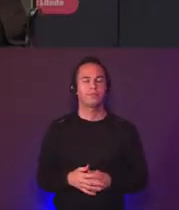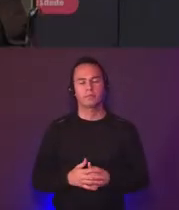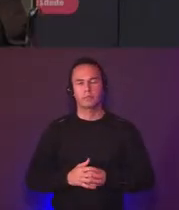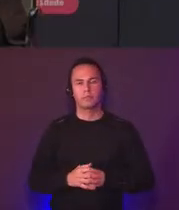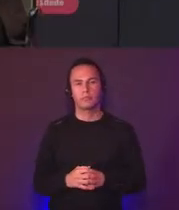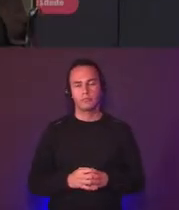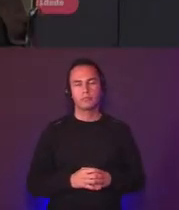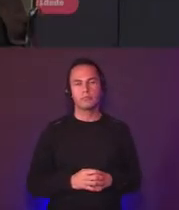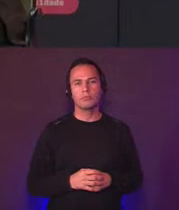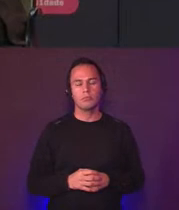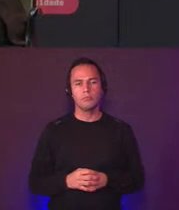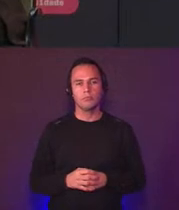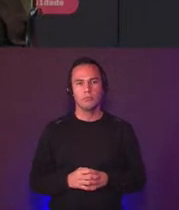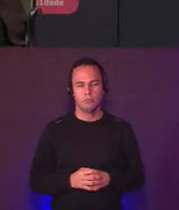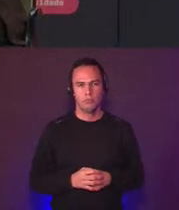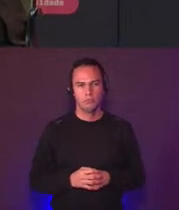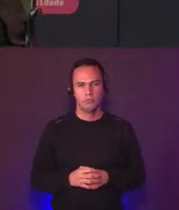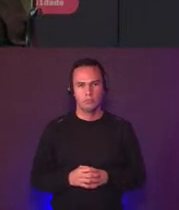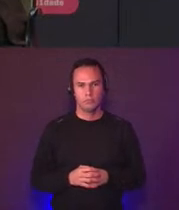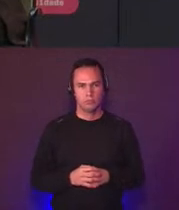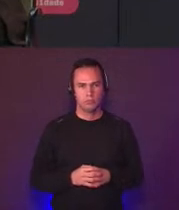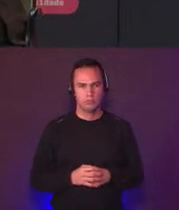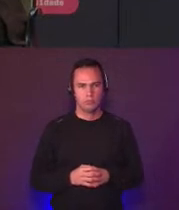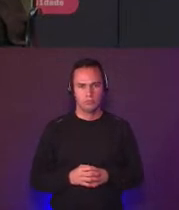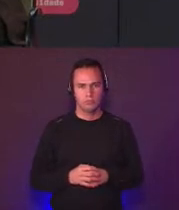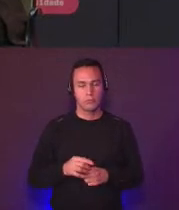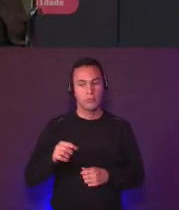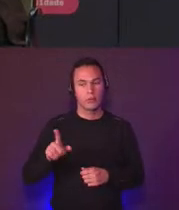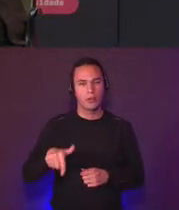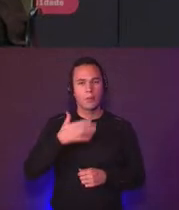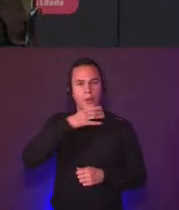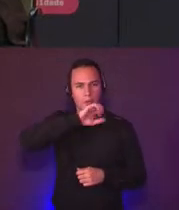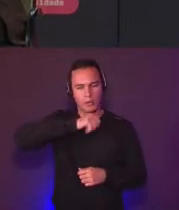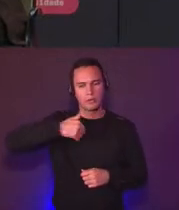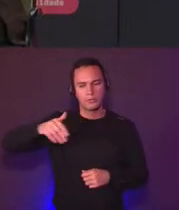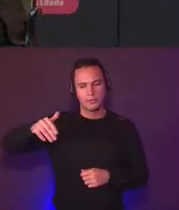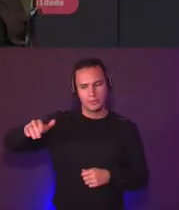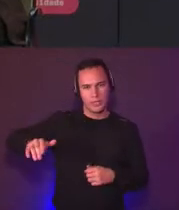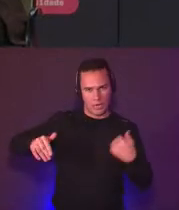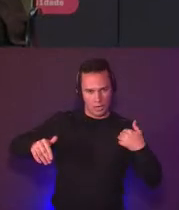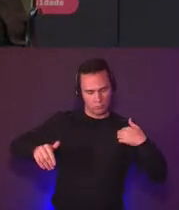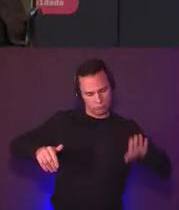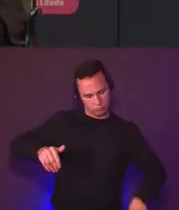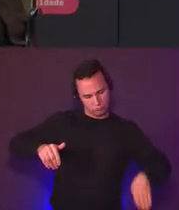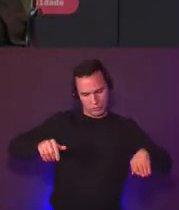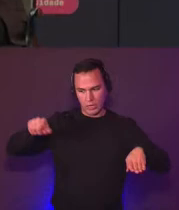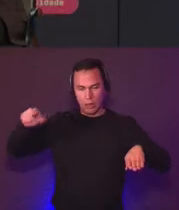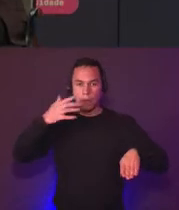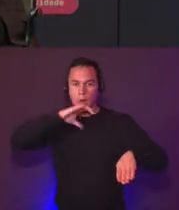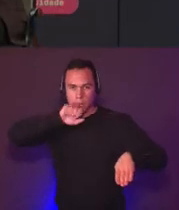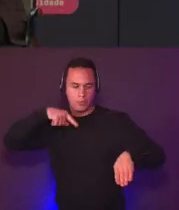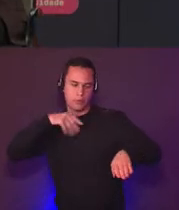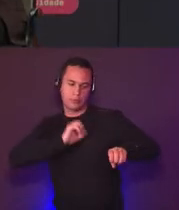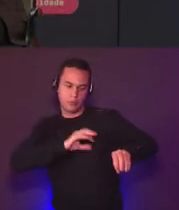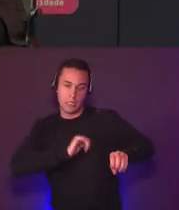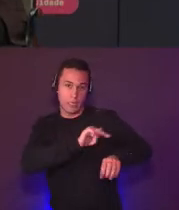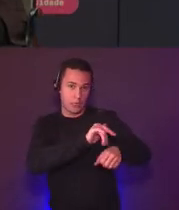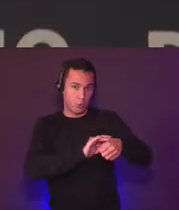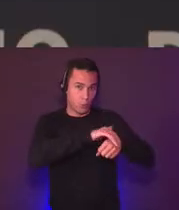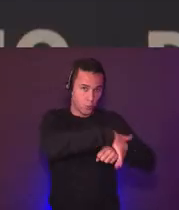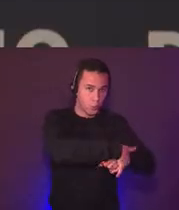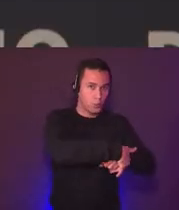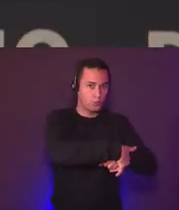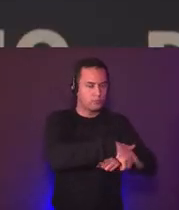so when my sisters and I were growing up, my dad would always make it a point to read to us at night. And some of the books that he